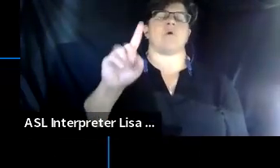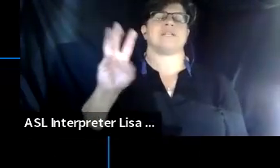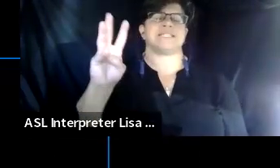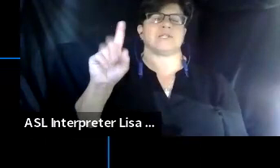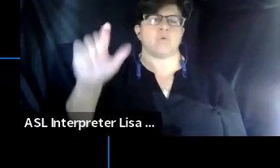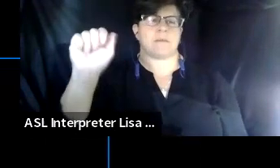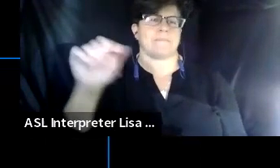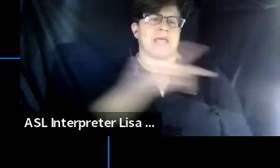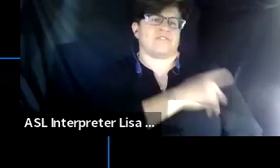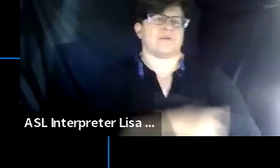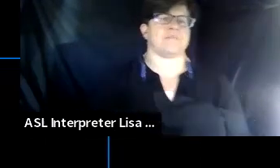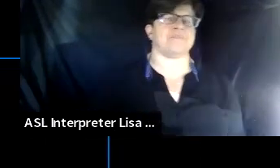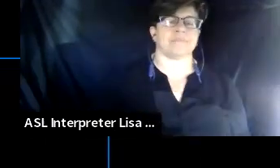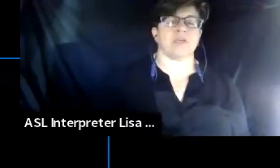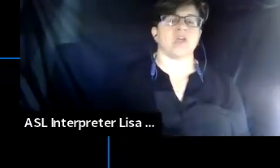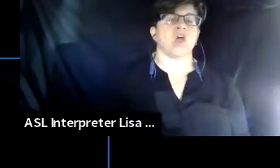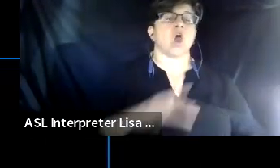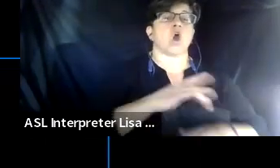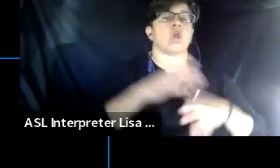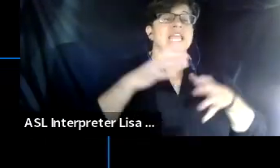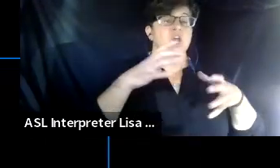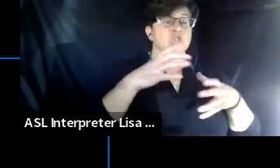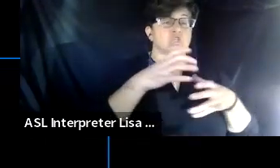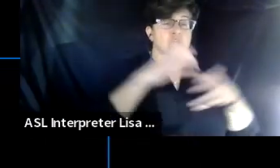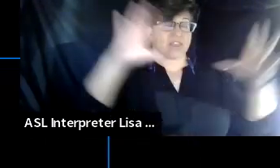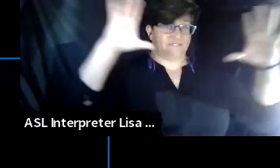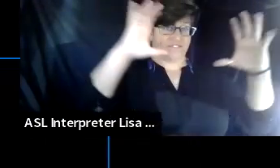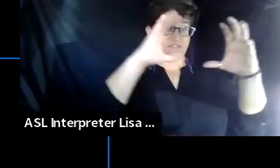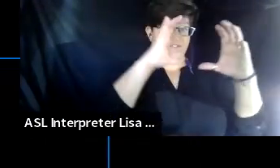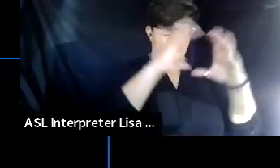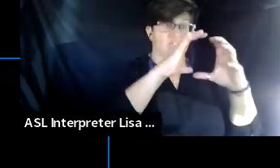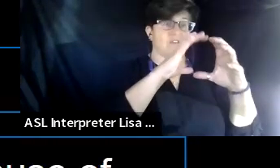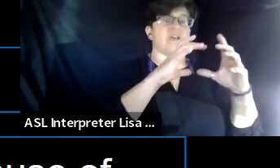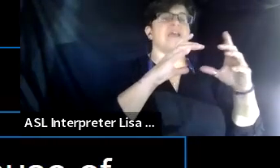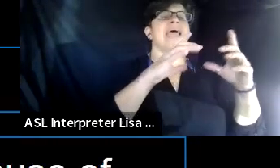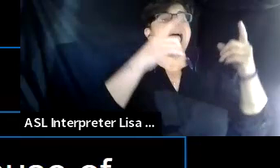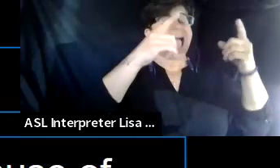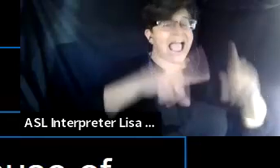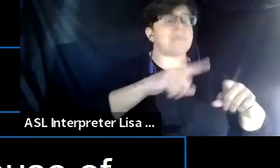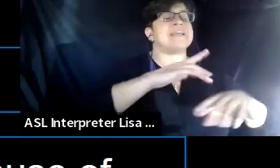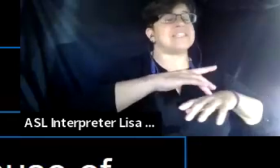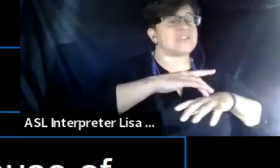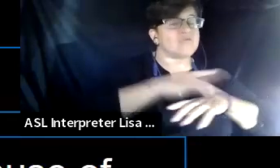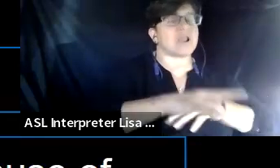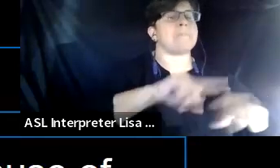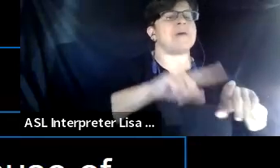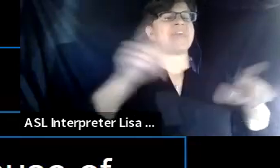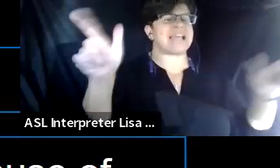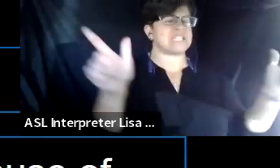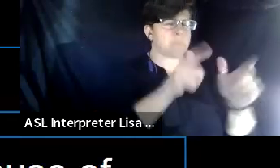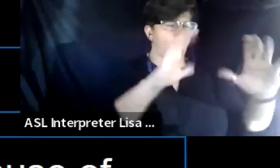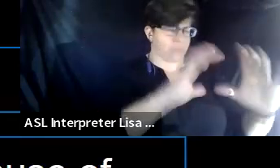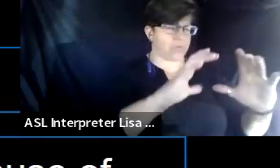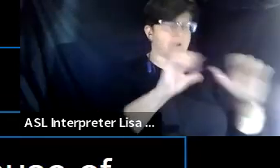even during the 2nd decade of life. However, this small island is maintained for many, many years. The results